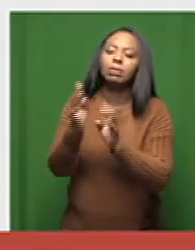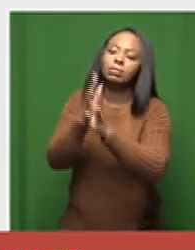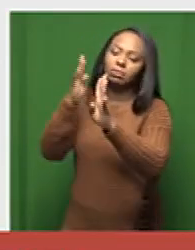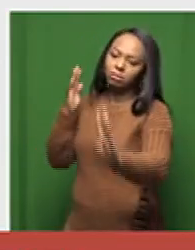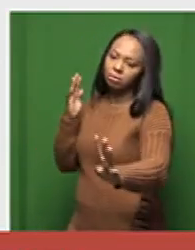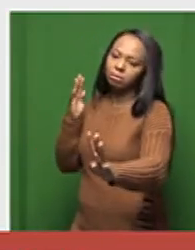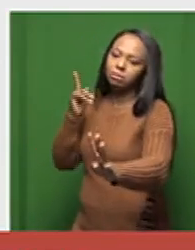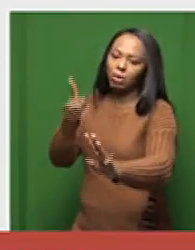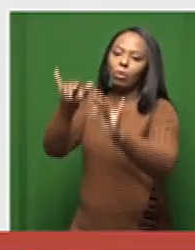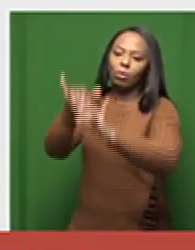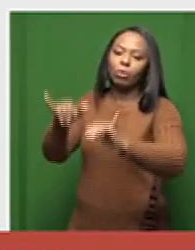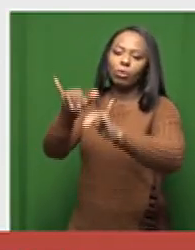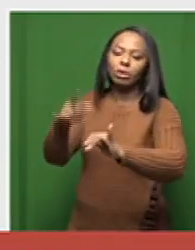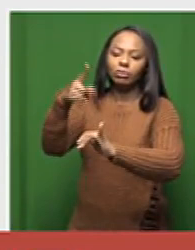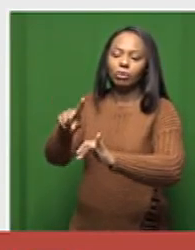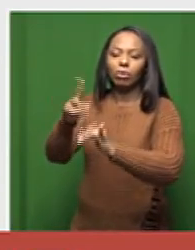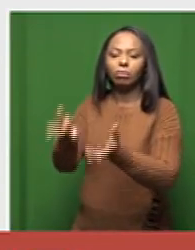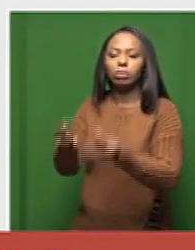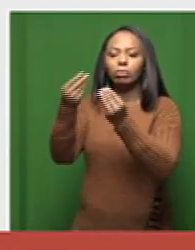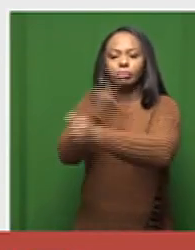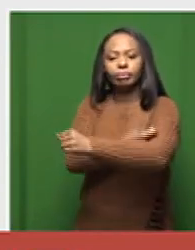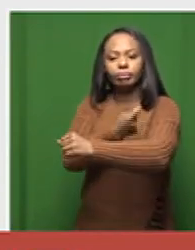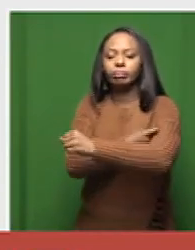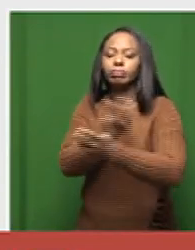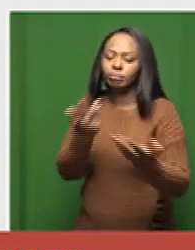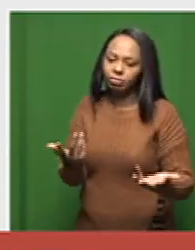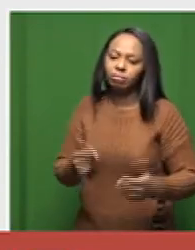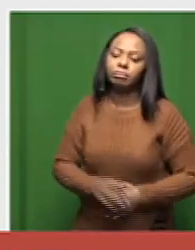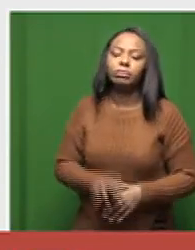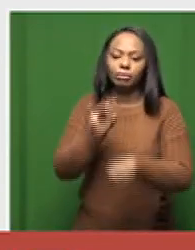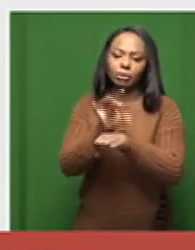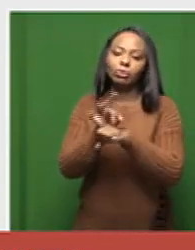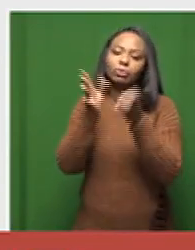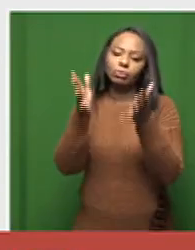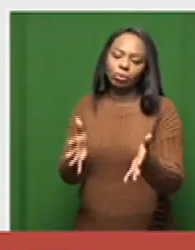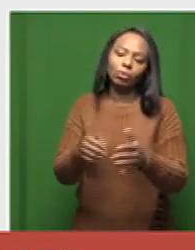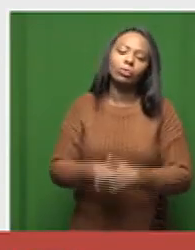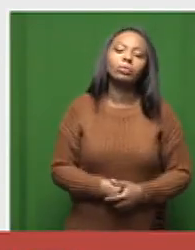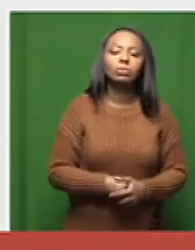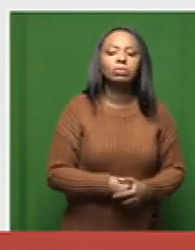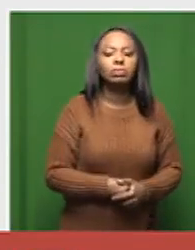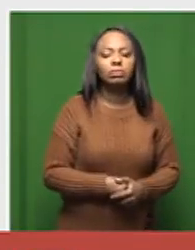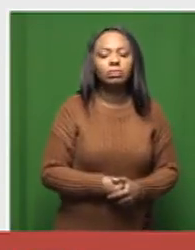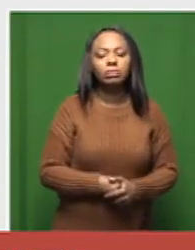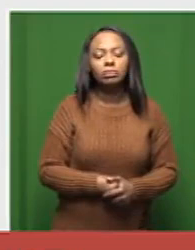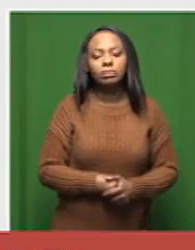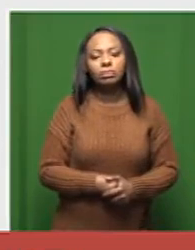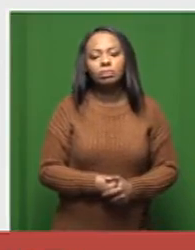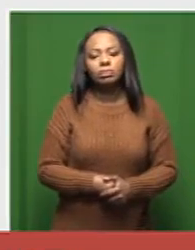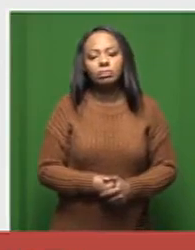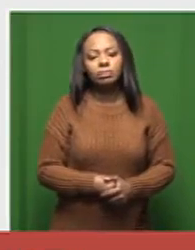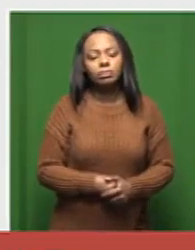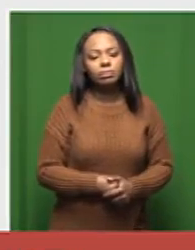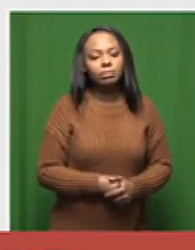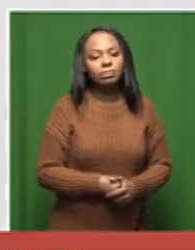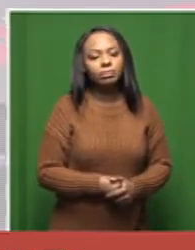queue and just wait for an opportunity when you can be vaccinated after obviously those who have bookings have passed through. All